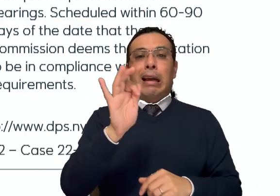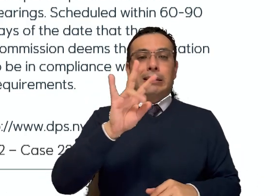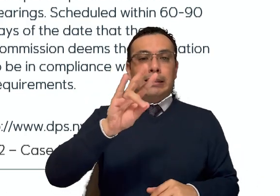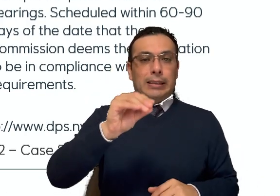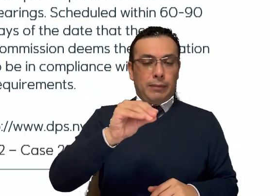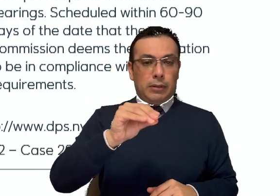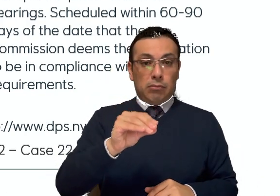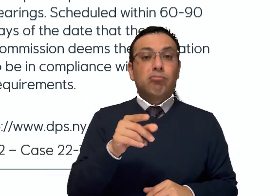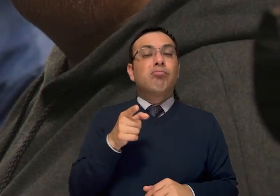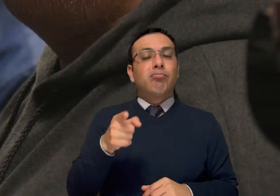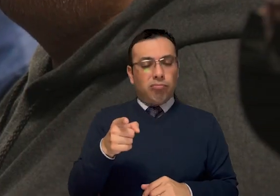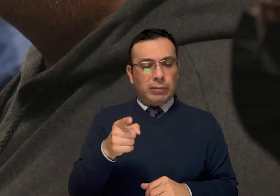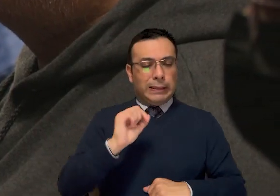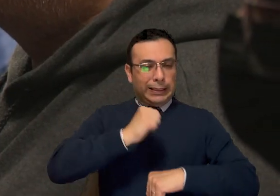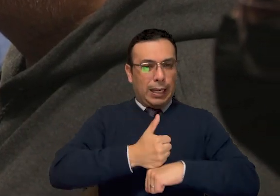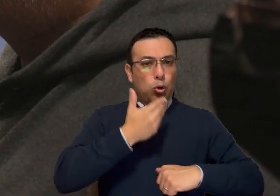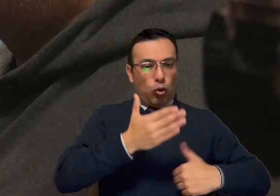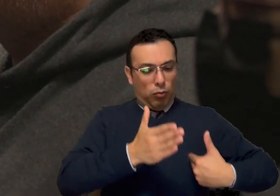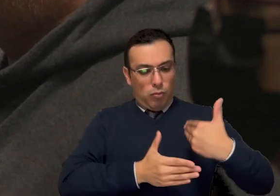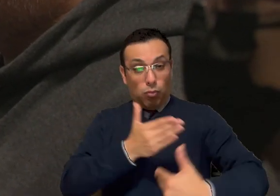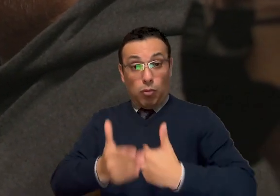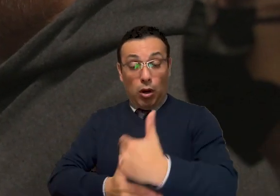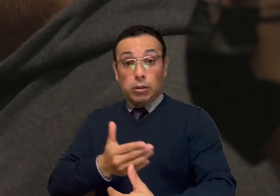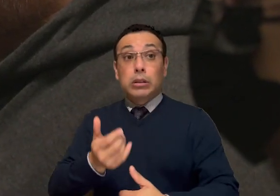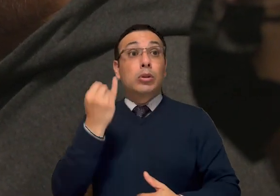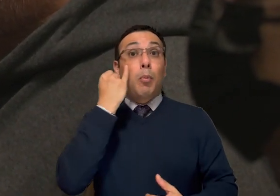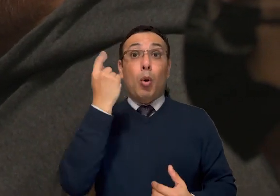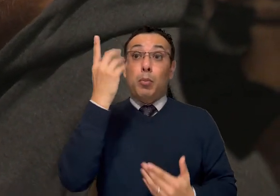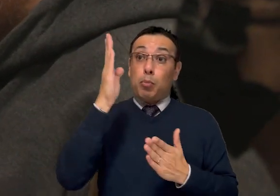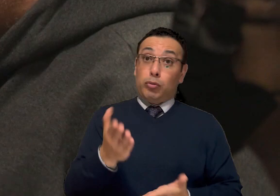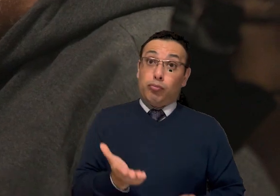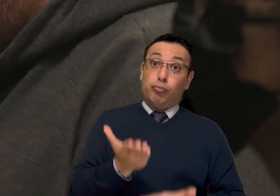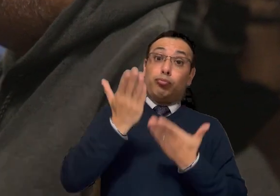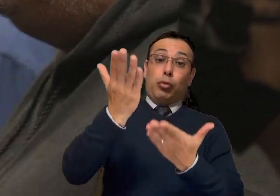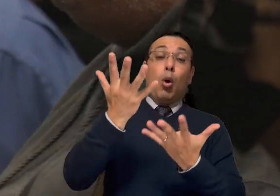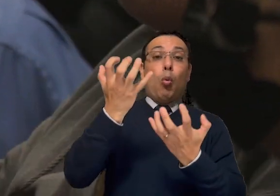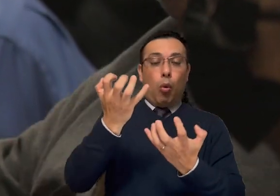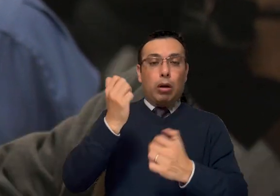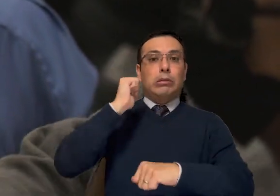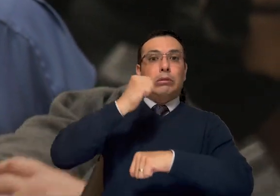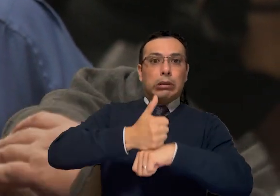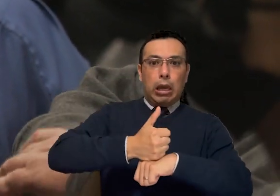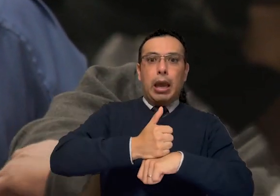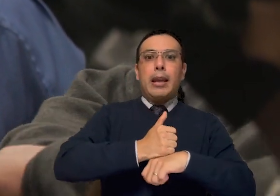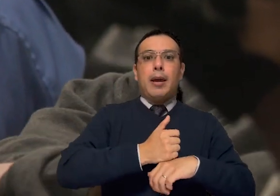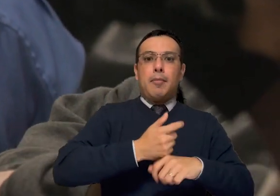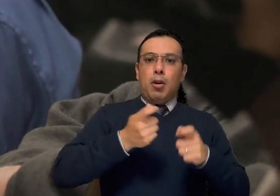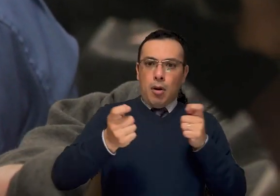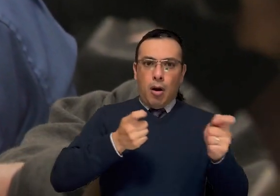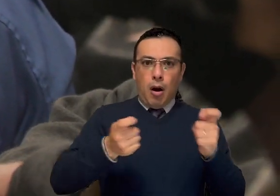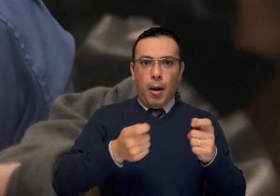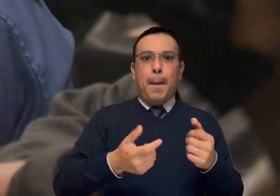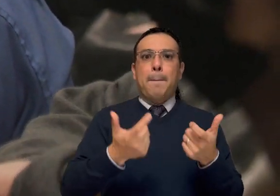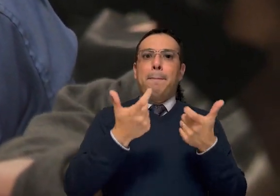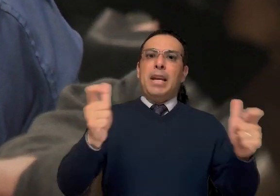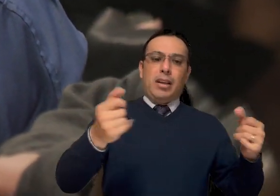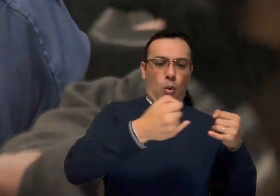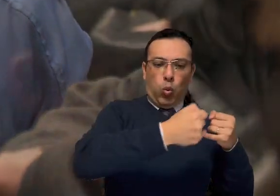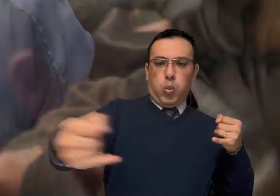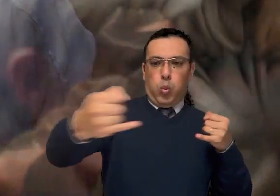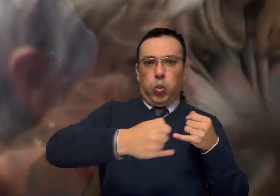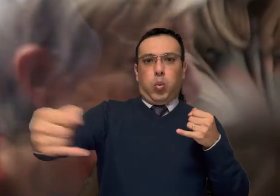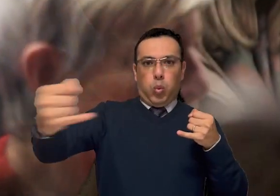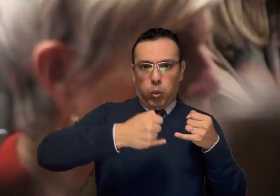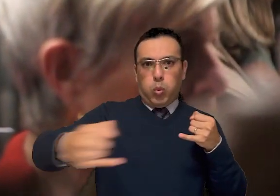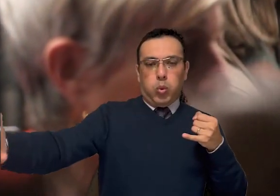process for any proposal to construct and operate major transmission infrastructure. It evaluates the purpose and need and